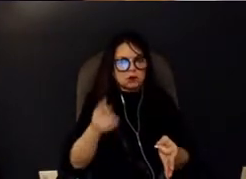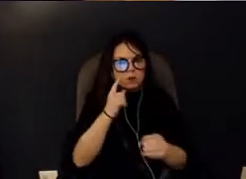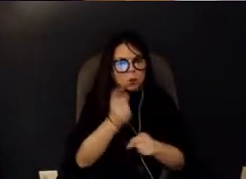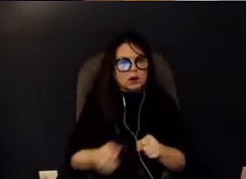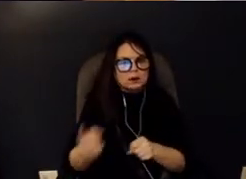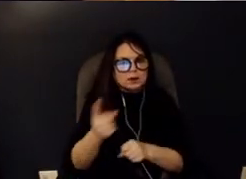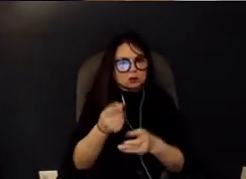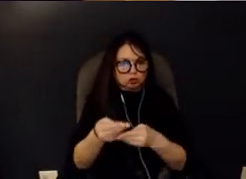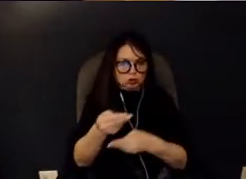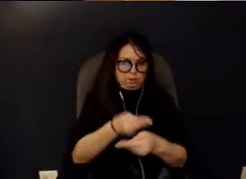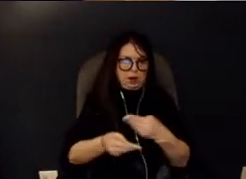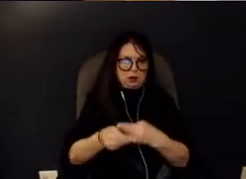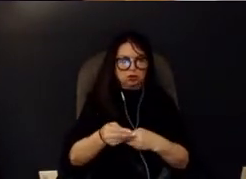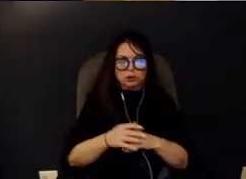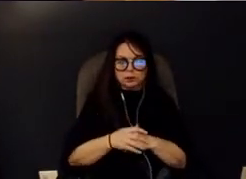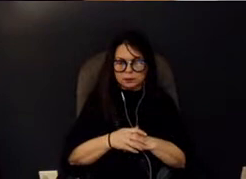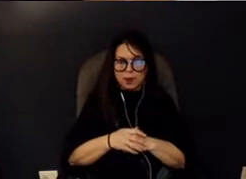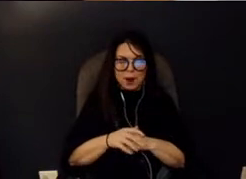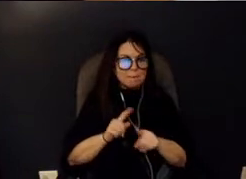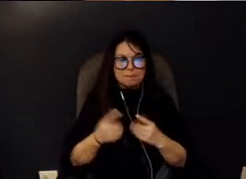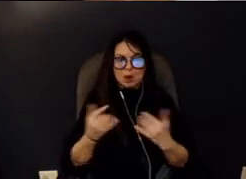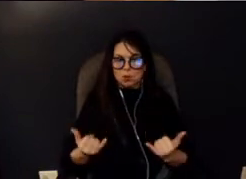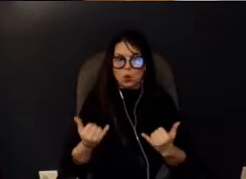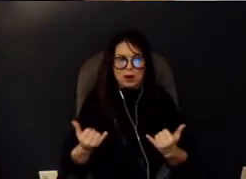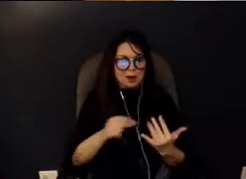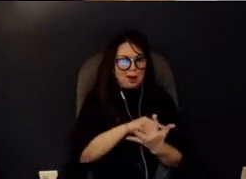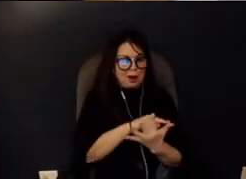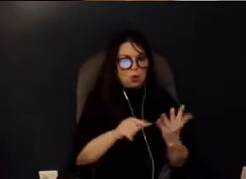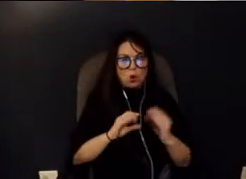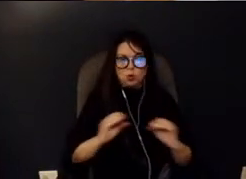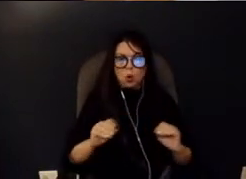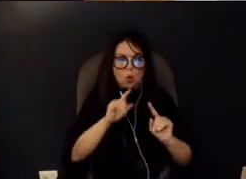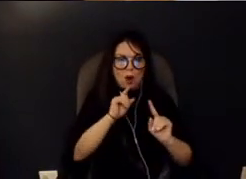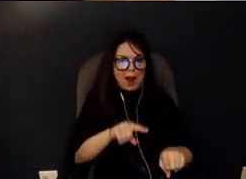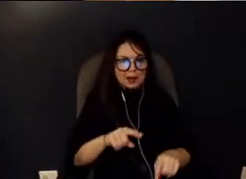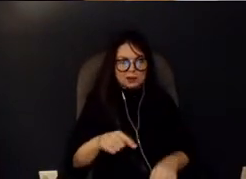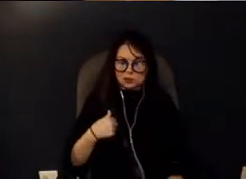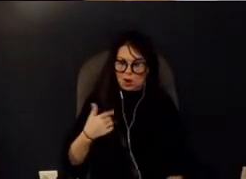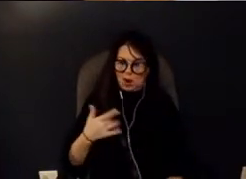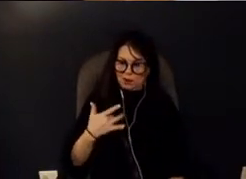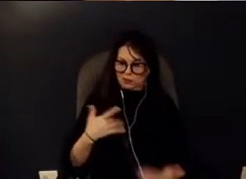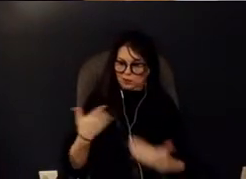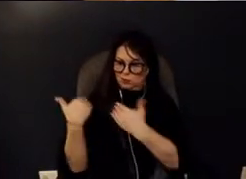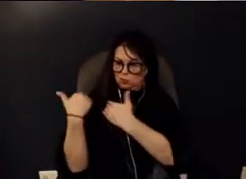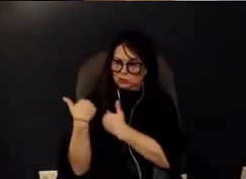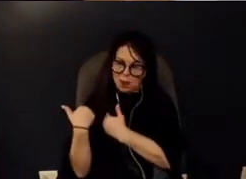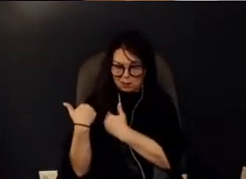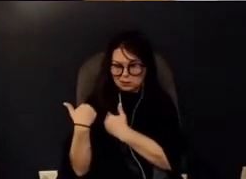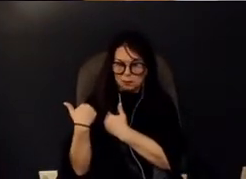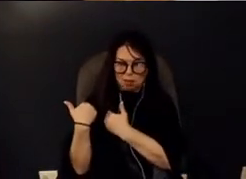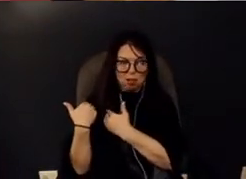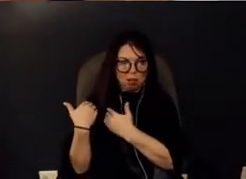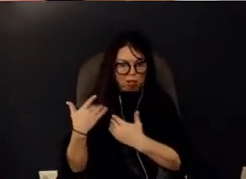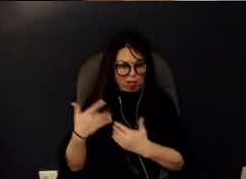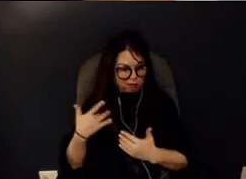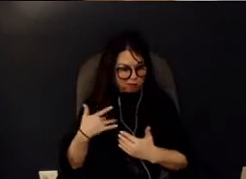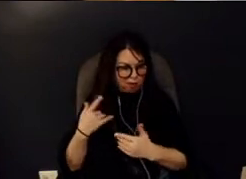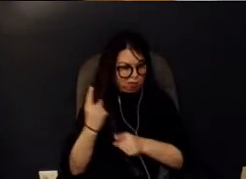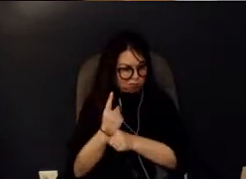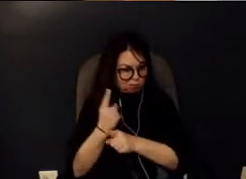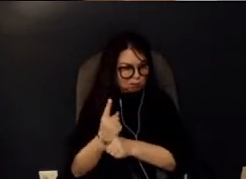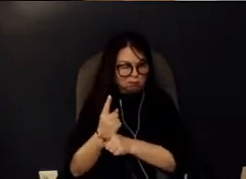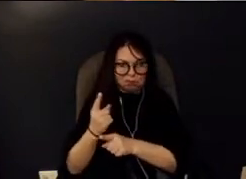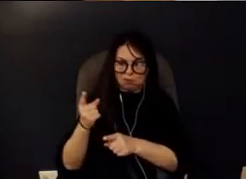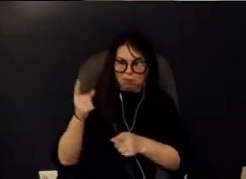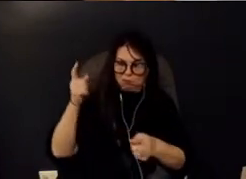lacking that data right now, I personally don't think it's responsible to make a large change to out